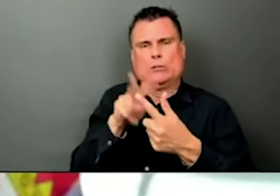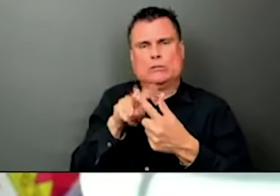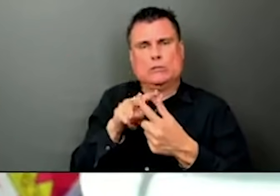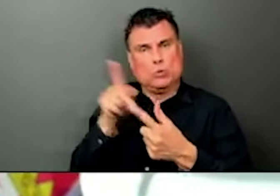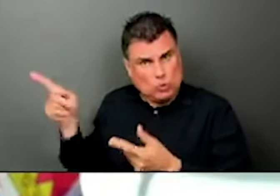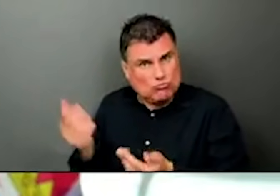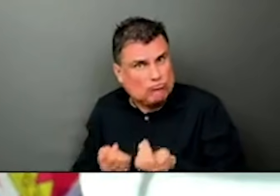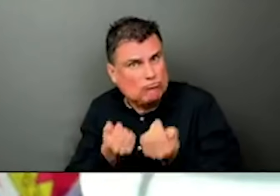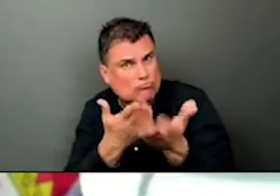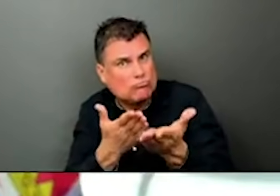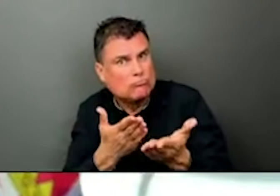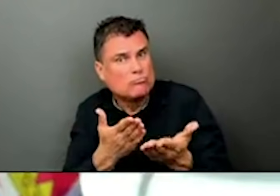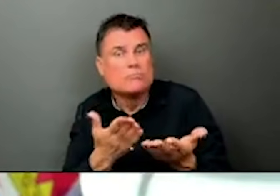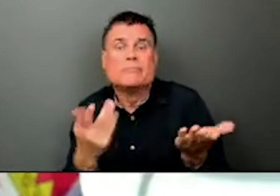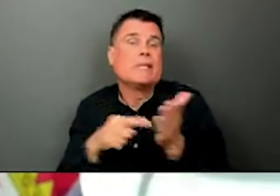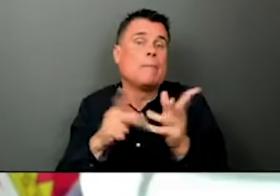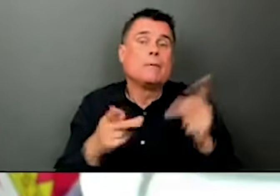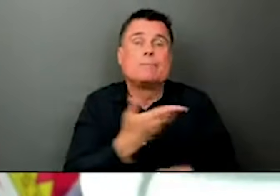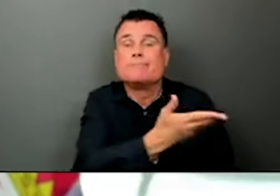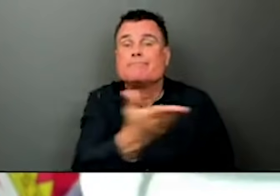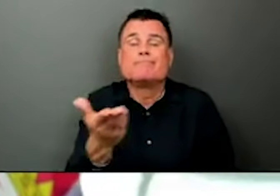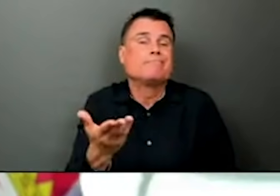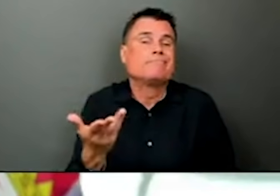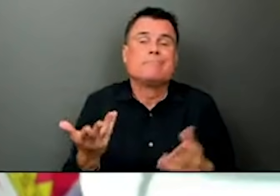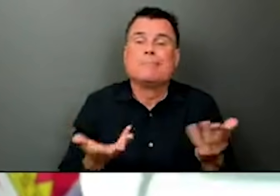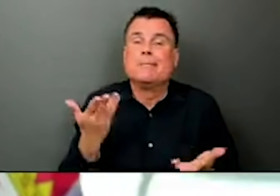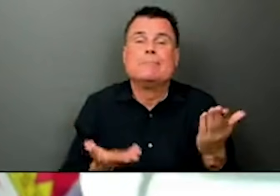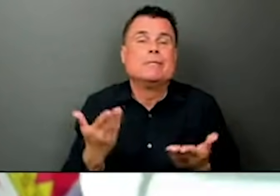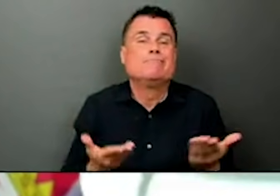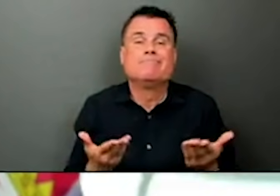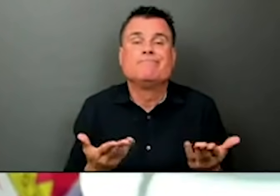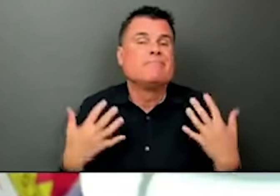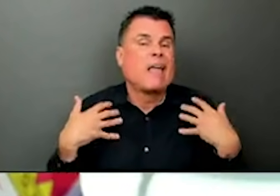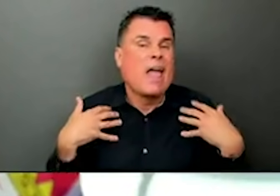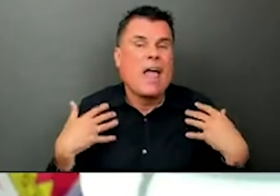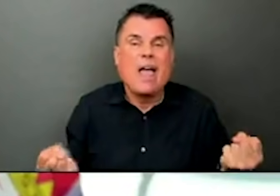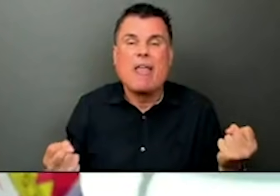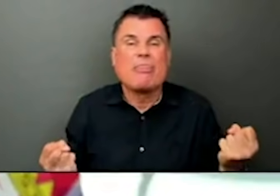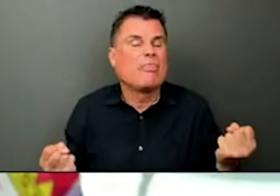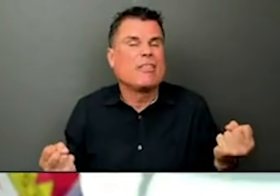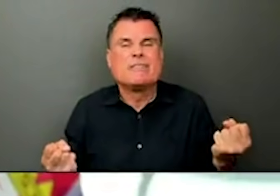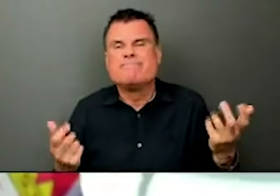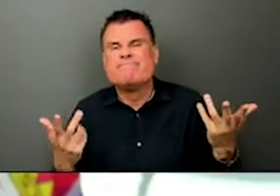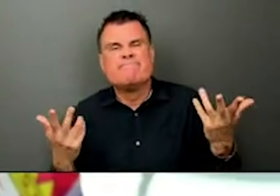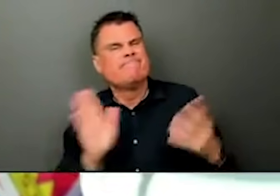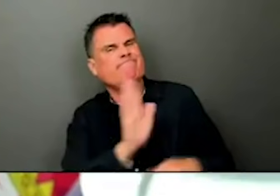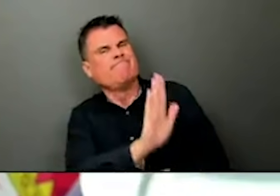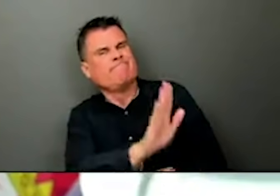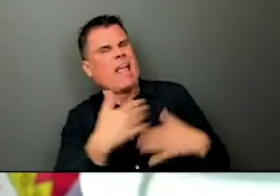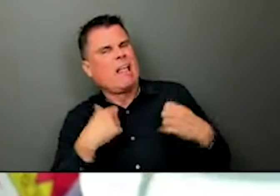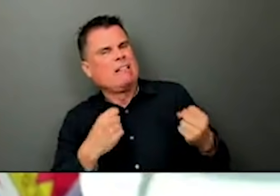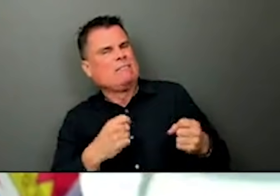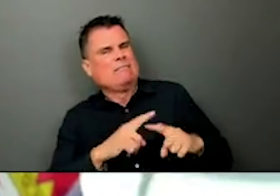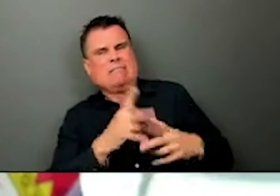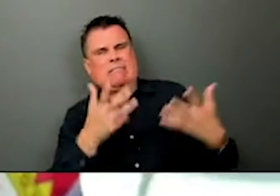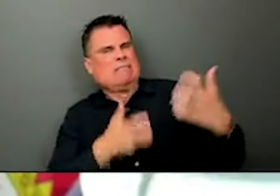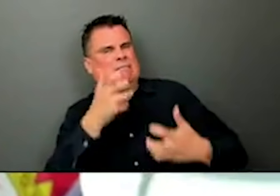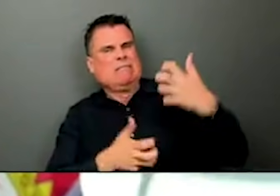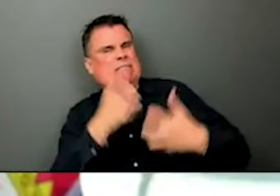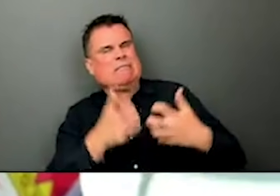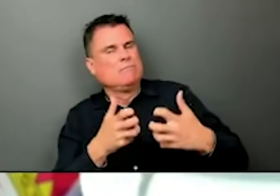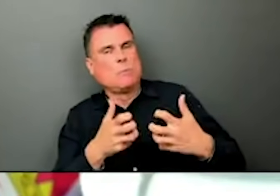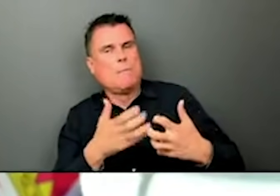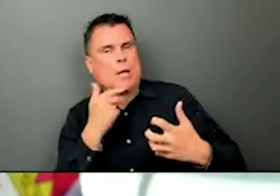rate of blood clots for second doses. Is there any reason to assume that it is higher for second doses than it